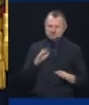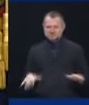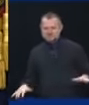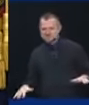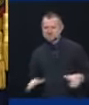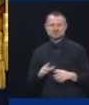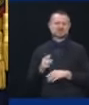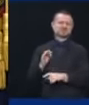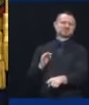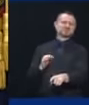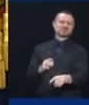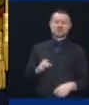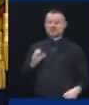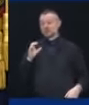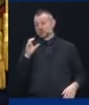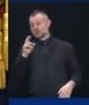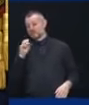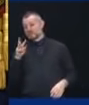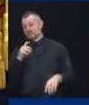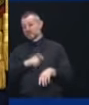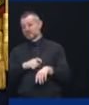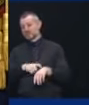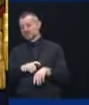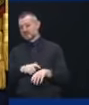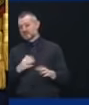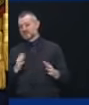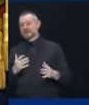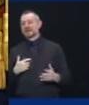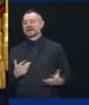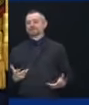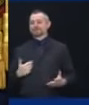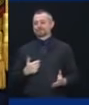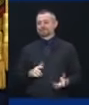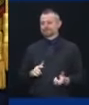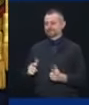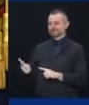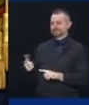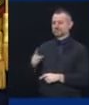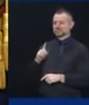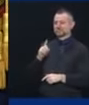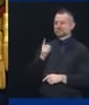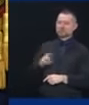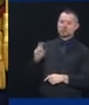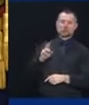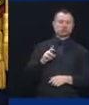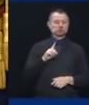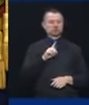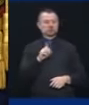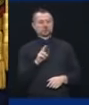On the curfew, I'll turn it over to Dr. Zucker.